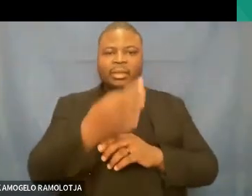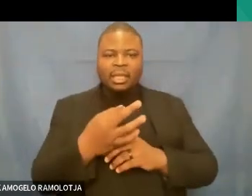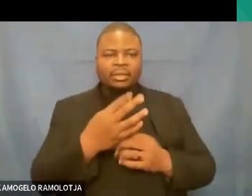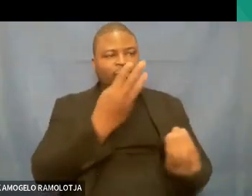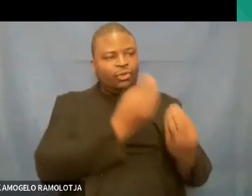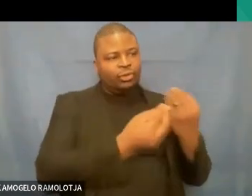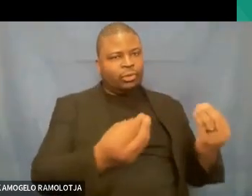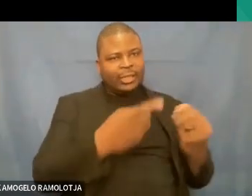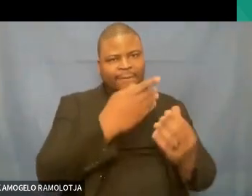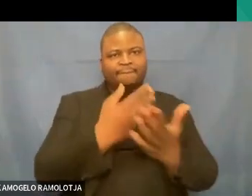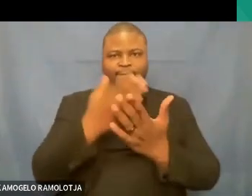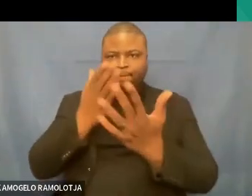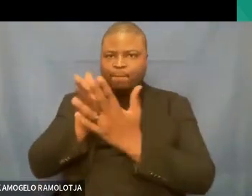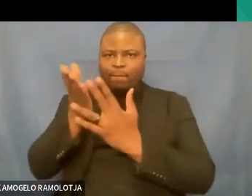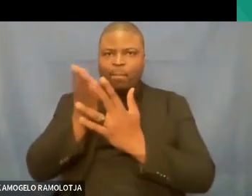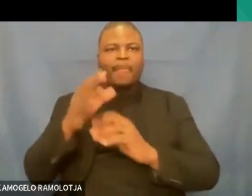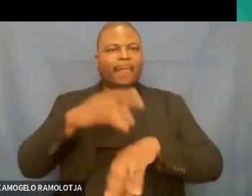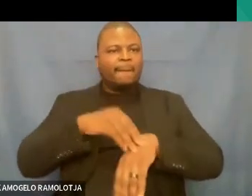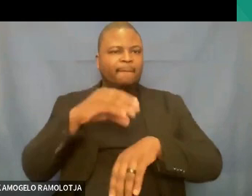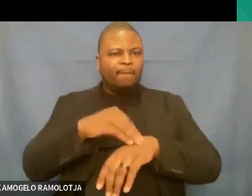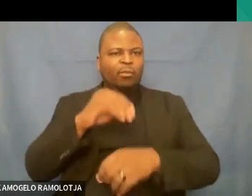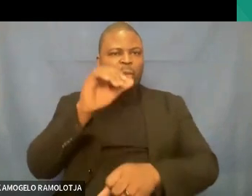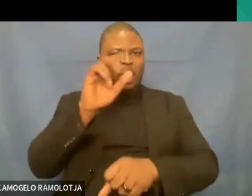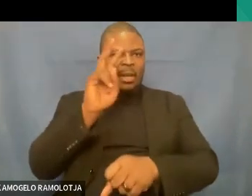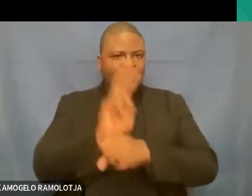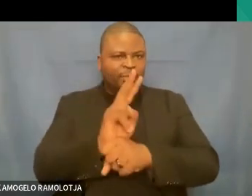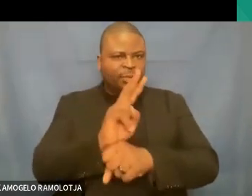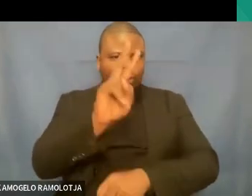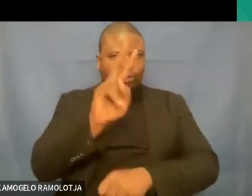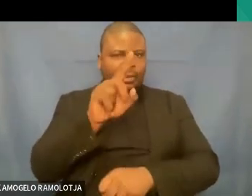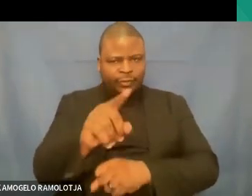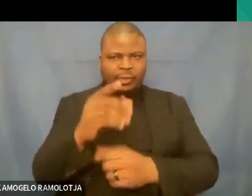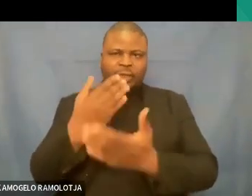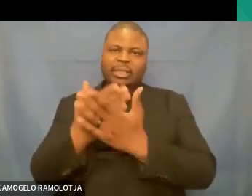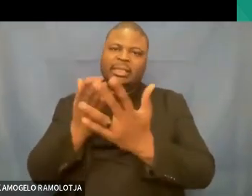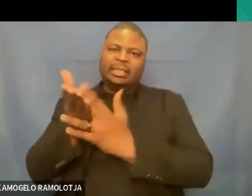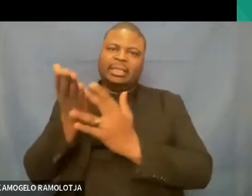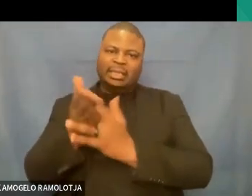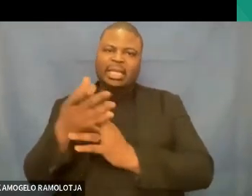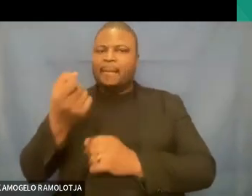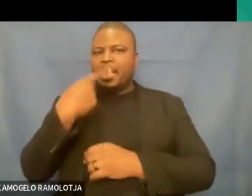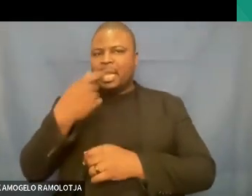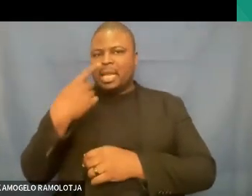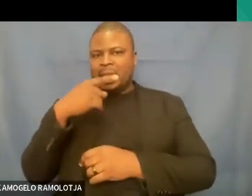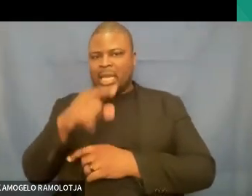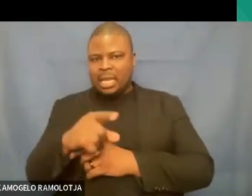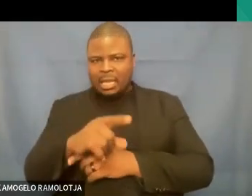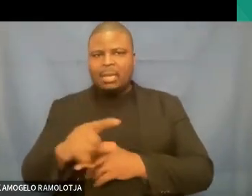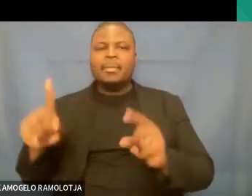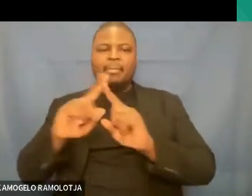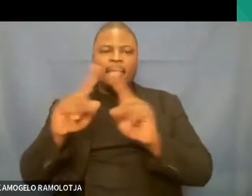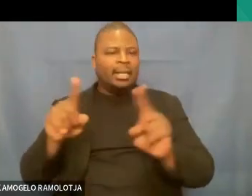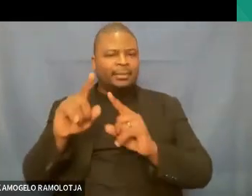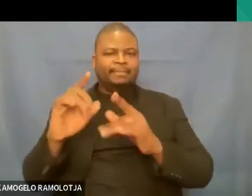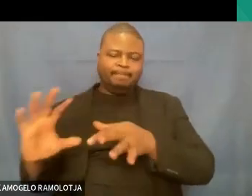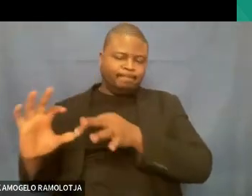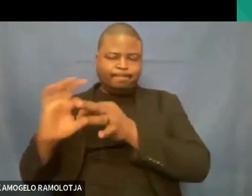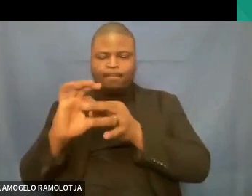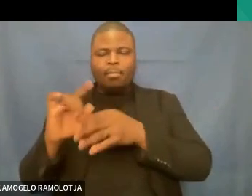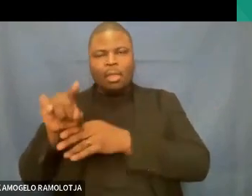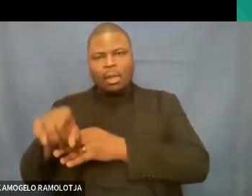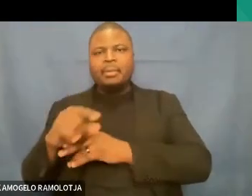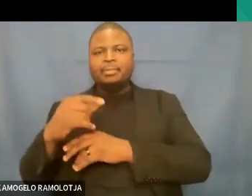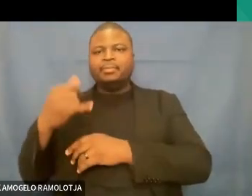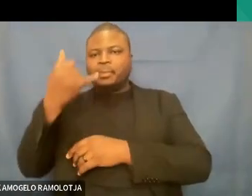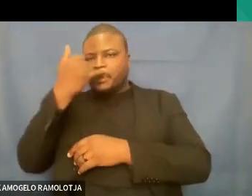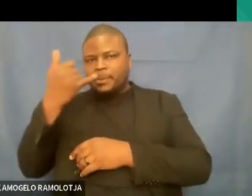services at the age of 12. This doesn't necessarily apply to harm reduction services because, as I mentioned,